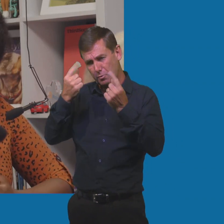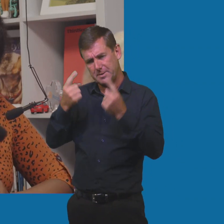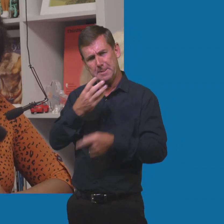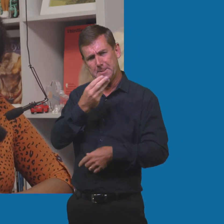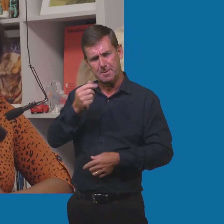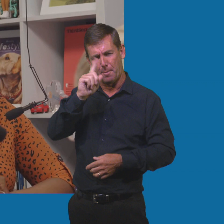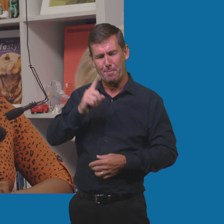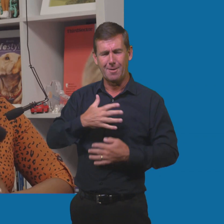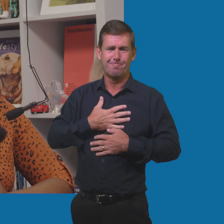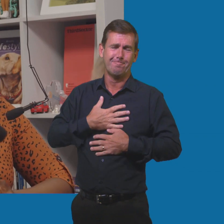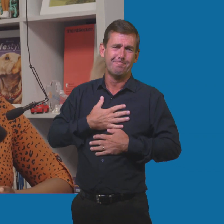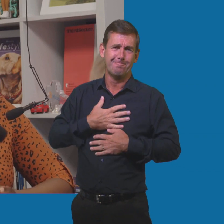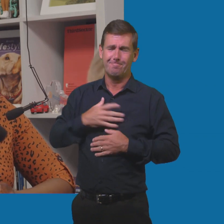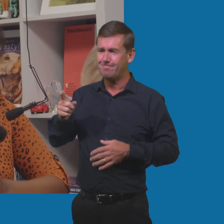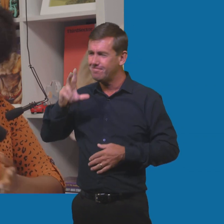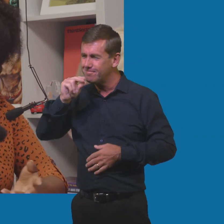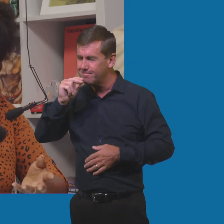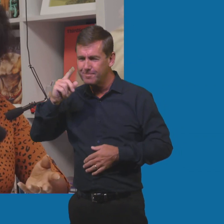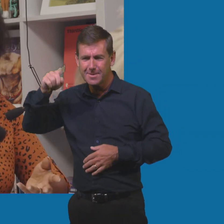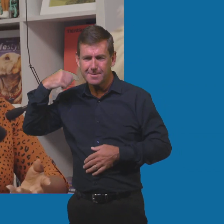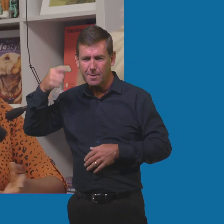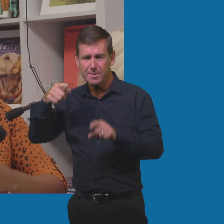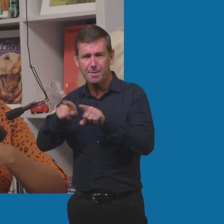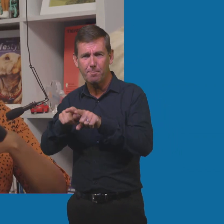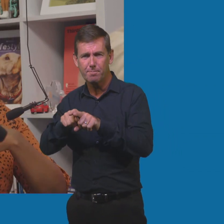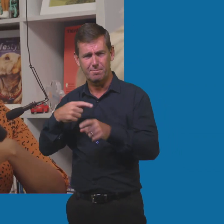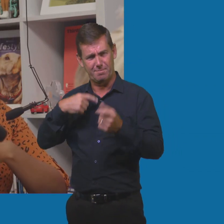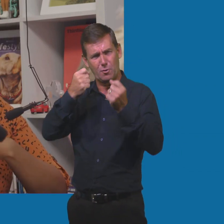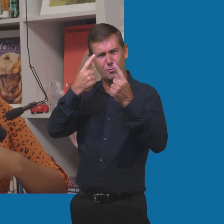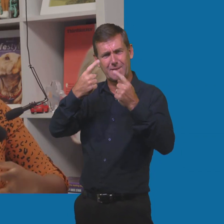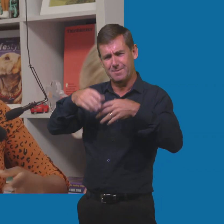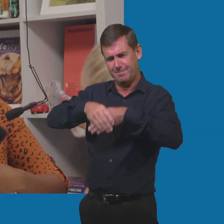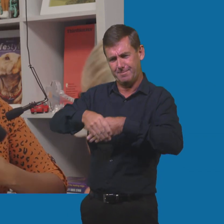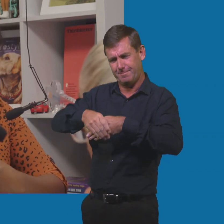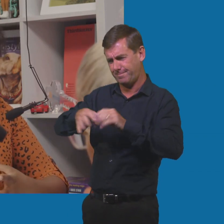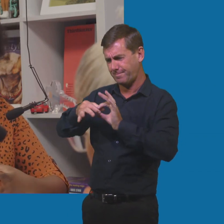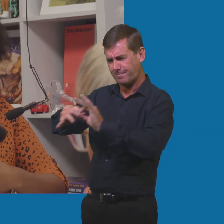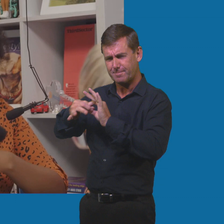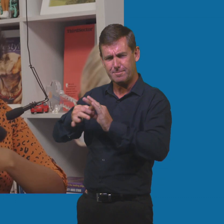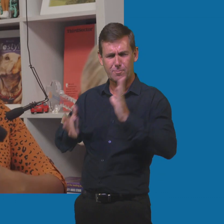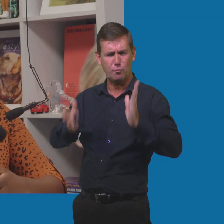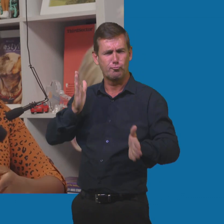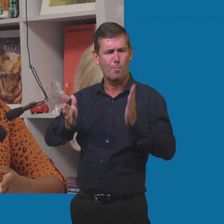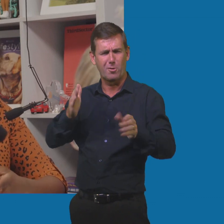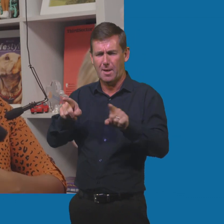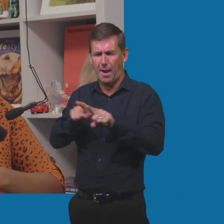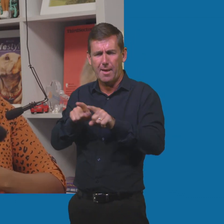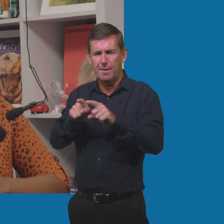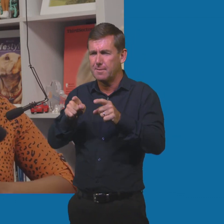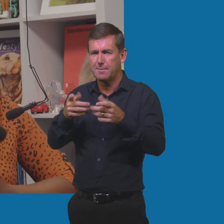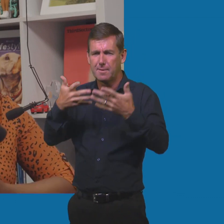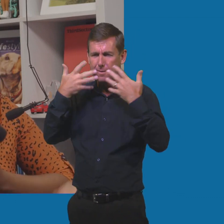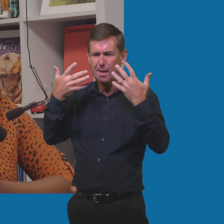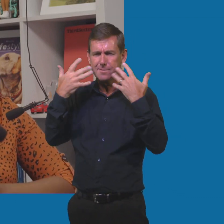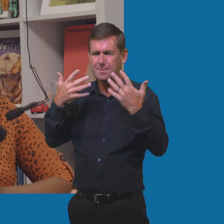some people. And I understand the companionship because, like you just said, you know, robots could be loyal, just like pets, and there's no judgment there. So